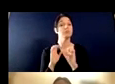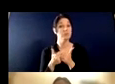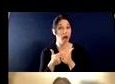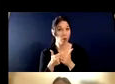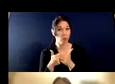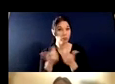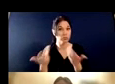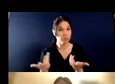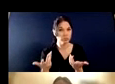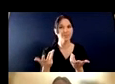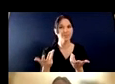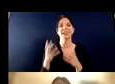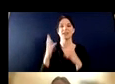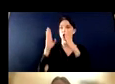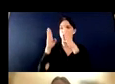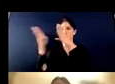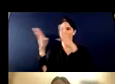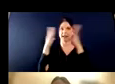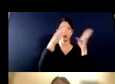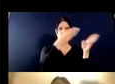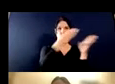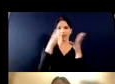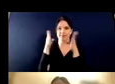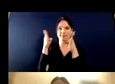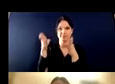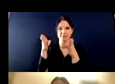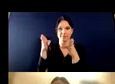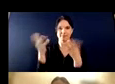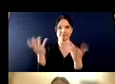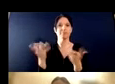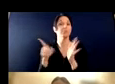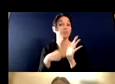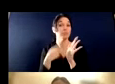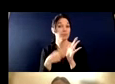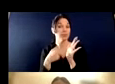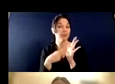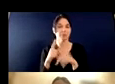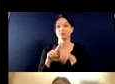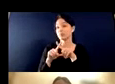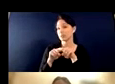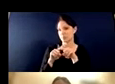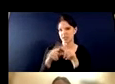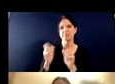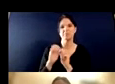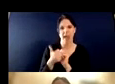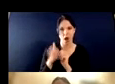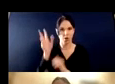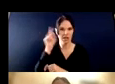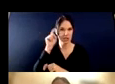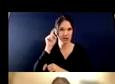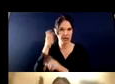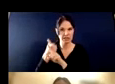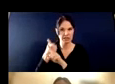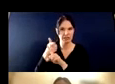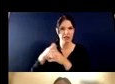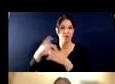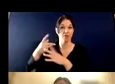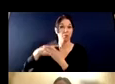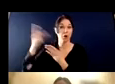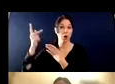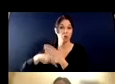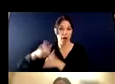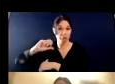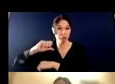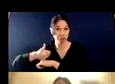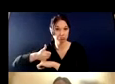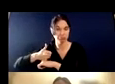on direction. So sometimes, depending on how the hearing aid is programmed, it will amplify the sound that is coming